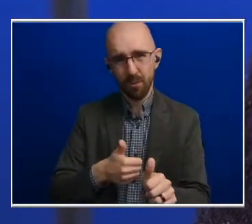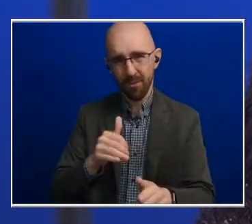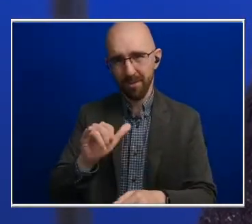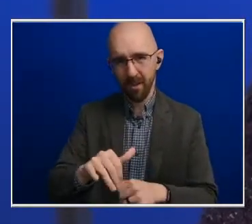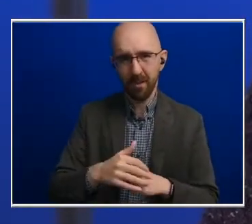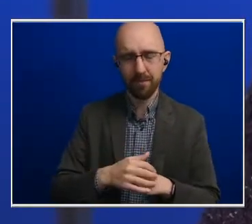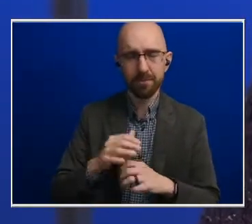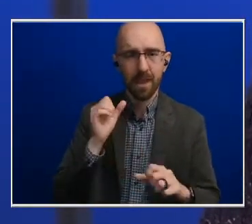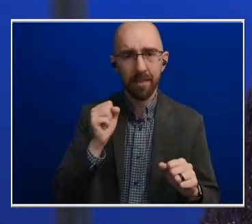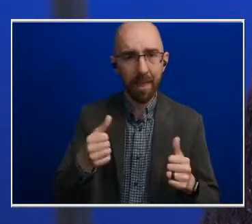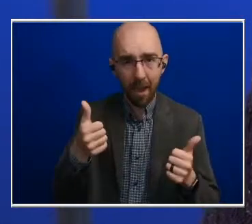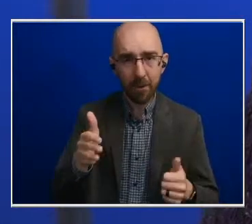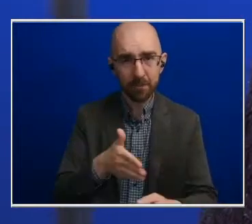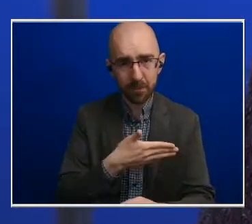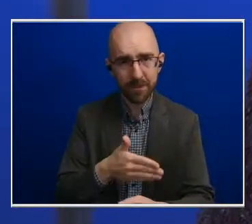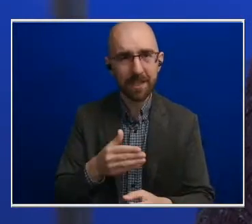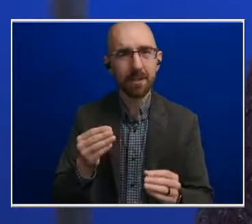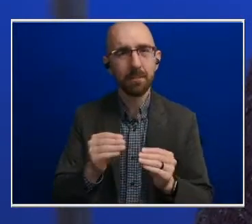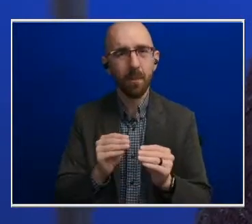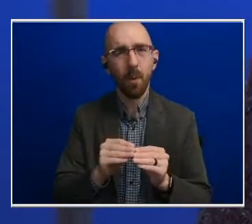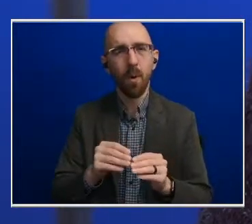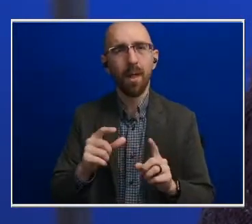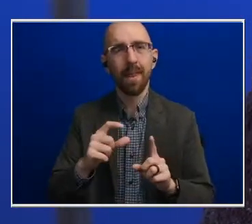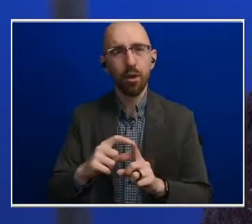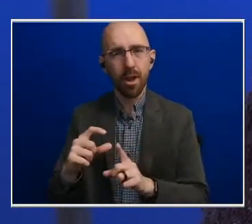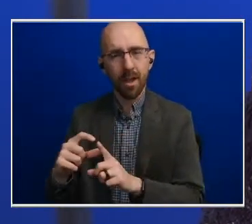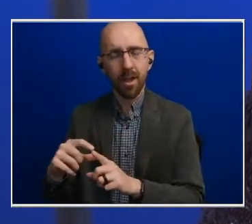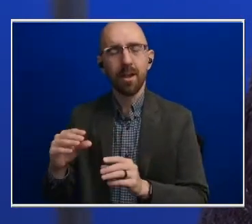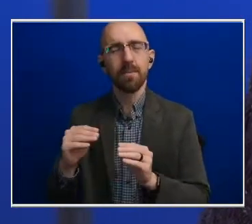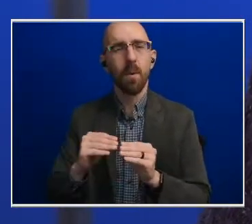to something that's more lyrical and more expansive.